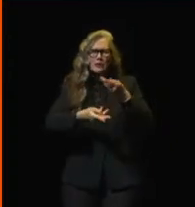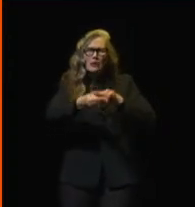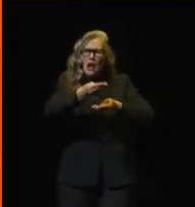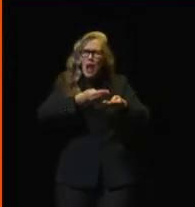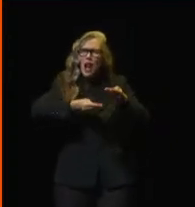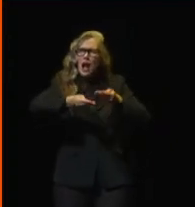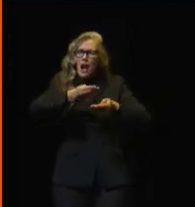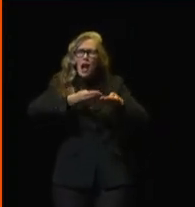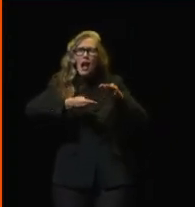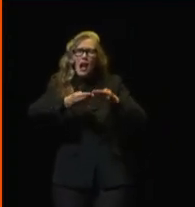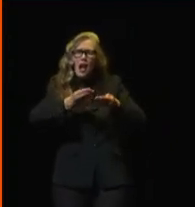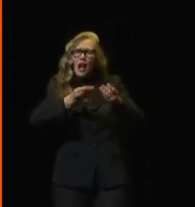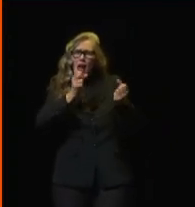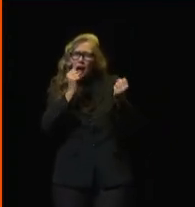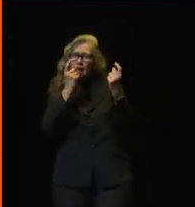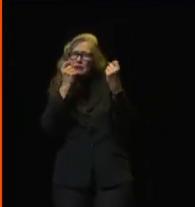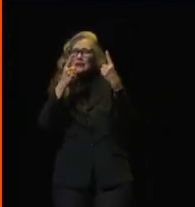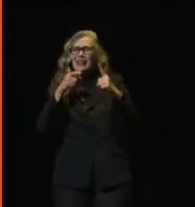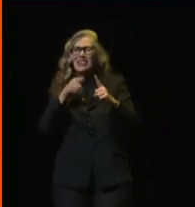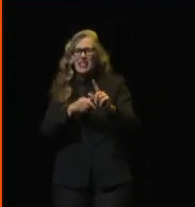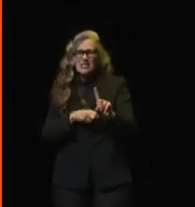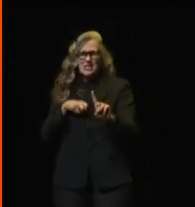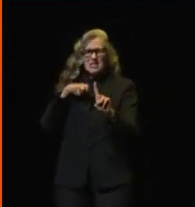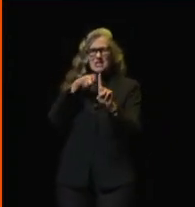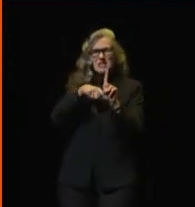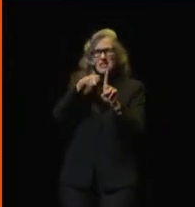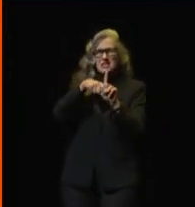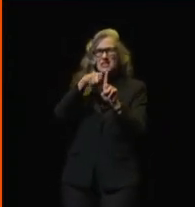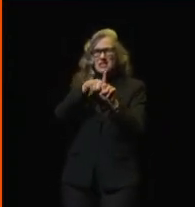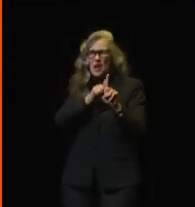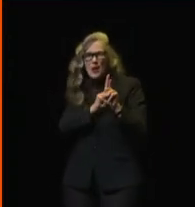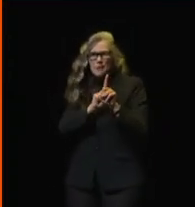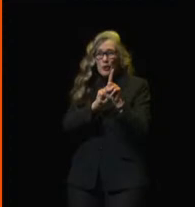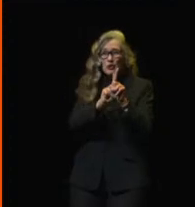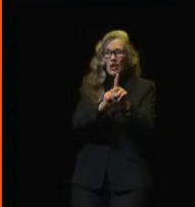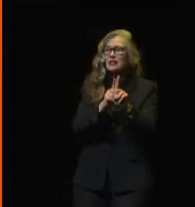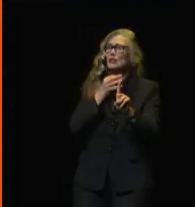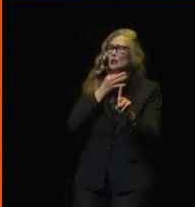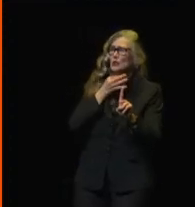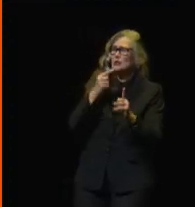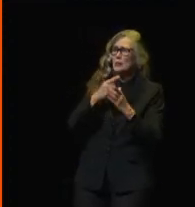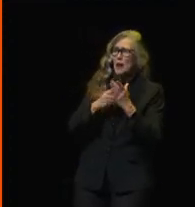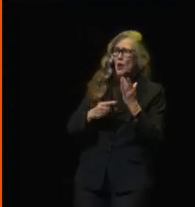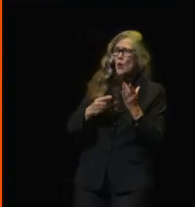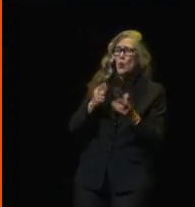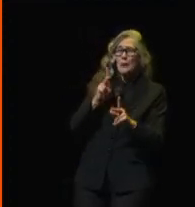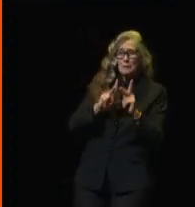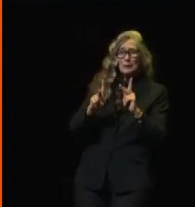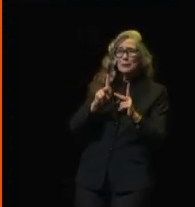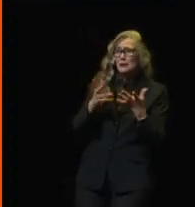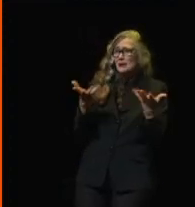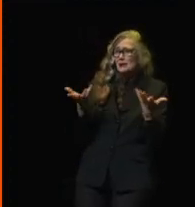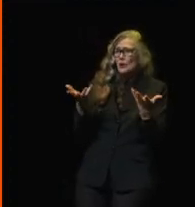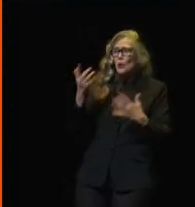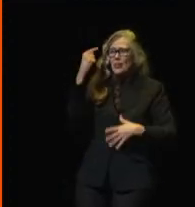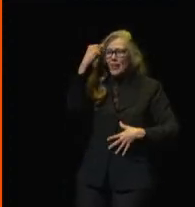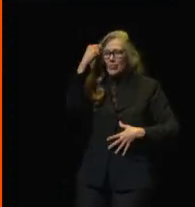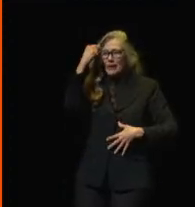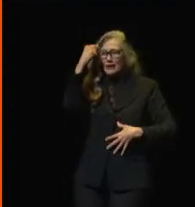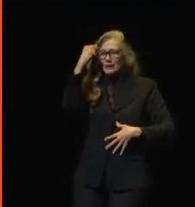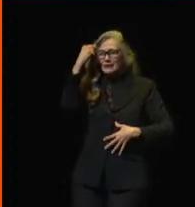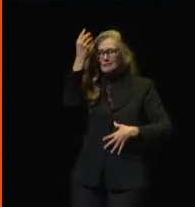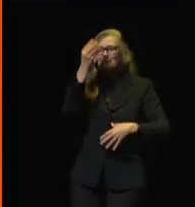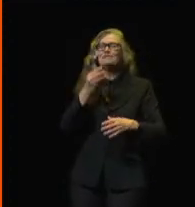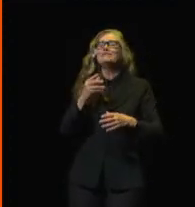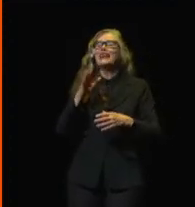of strategic bird-dogging with actual curiosity about what his apparent antagonist might have to say. And that characterized so much